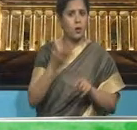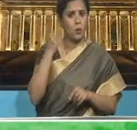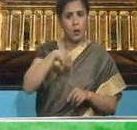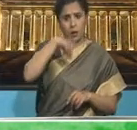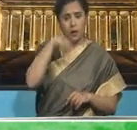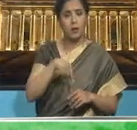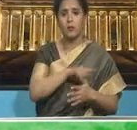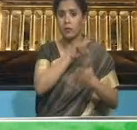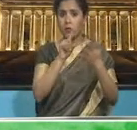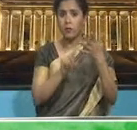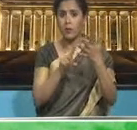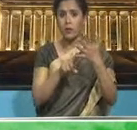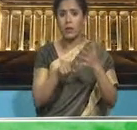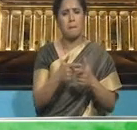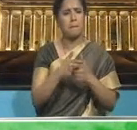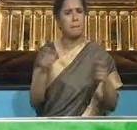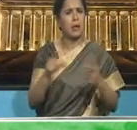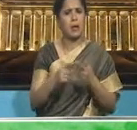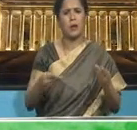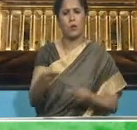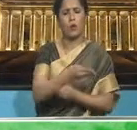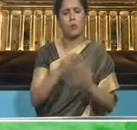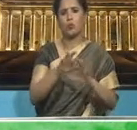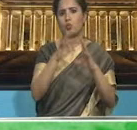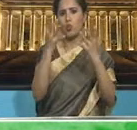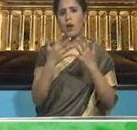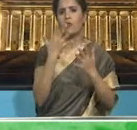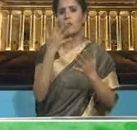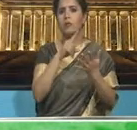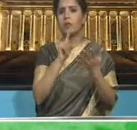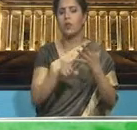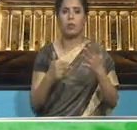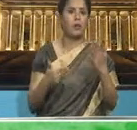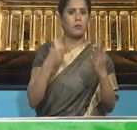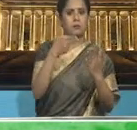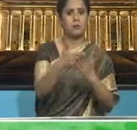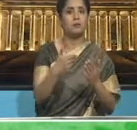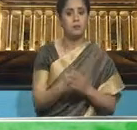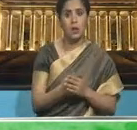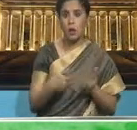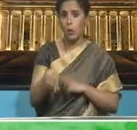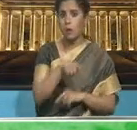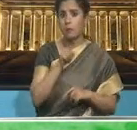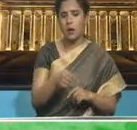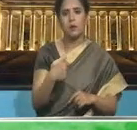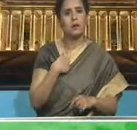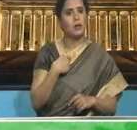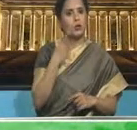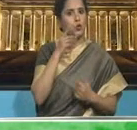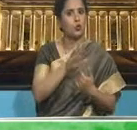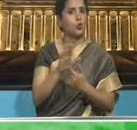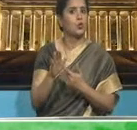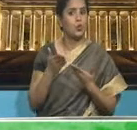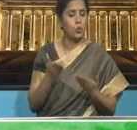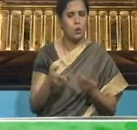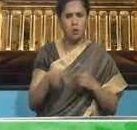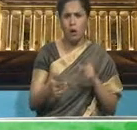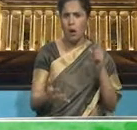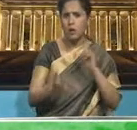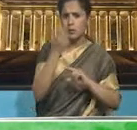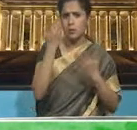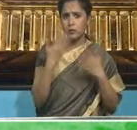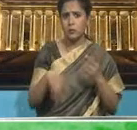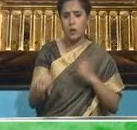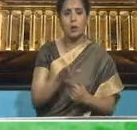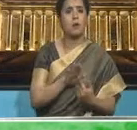the 5th largest economy in the world. It needs to be underlined that this achievement